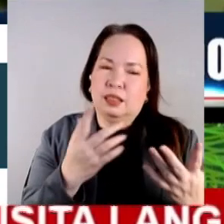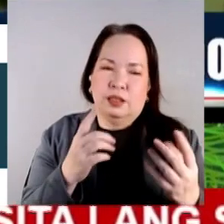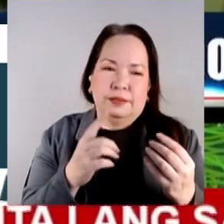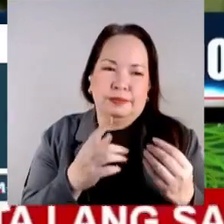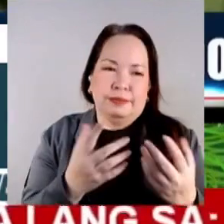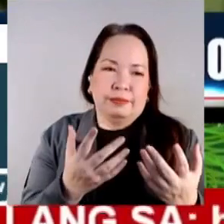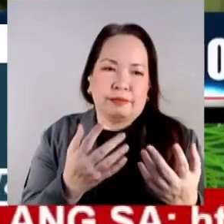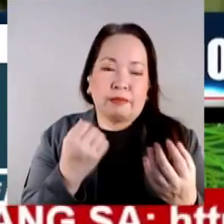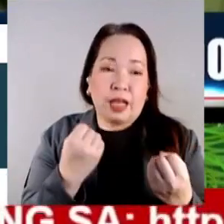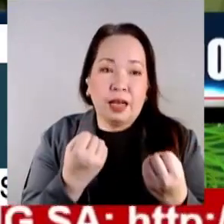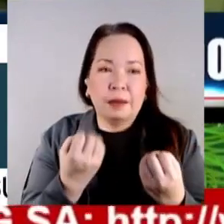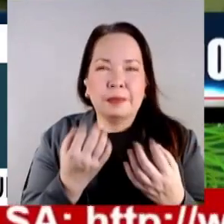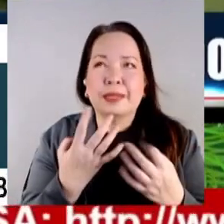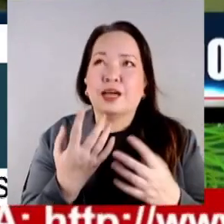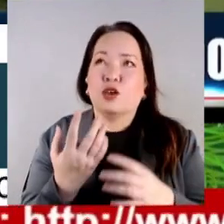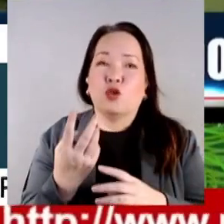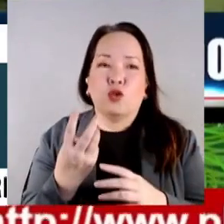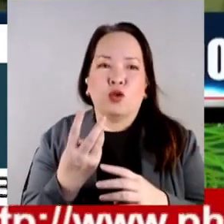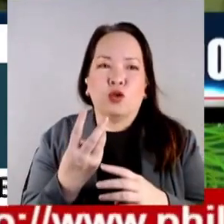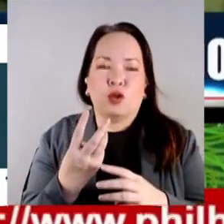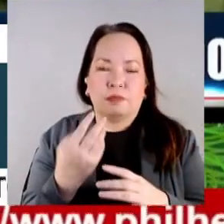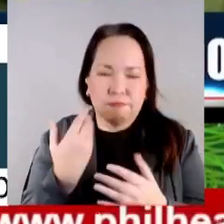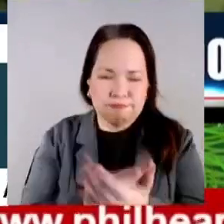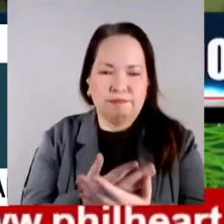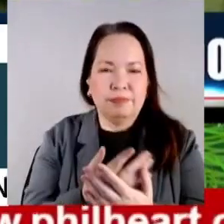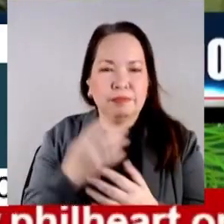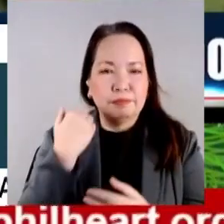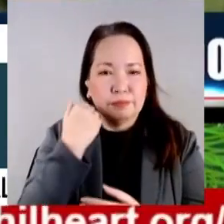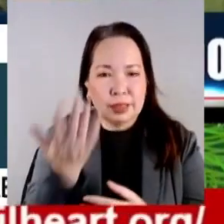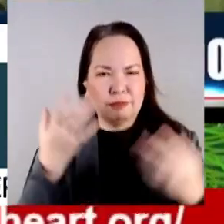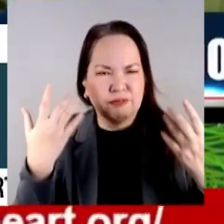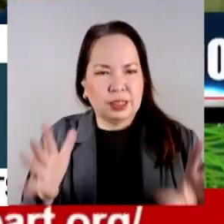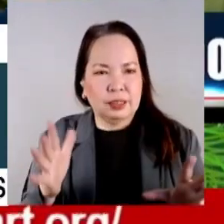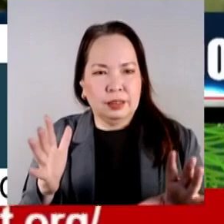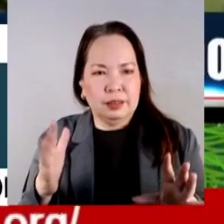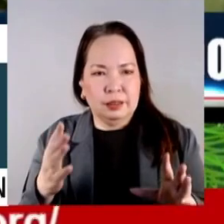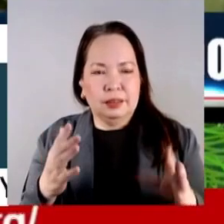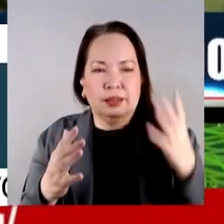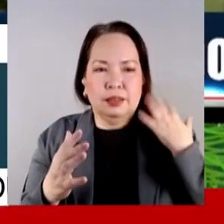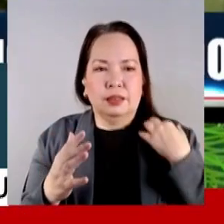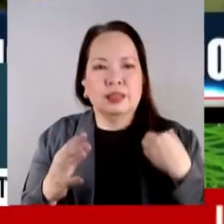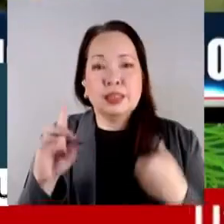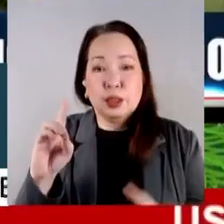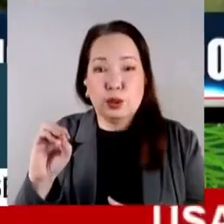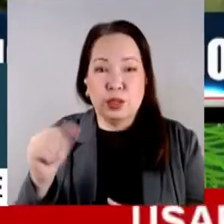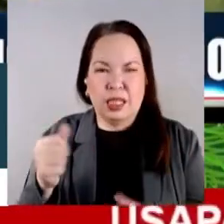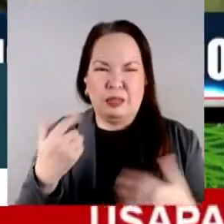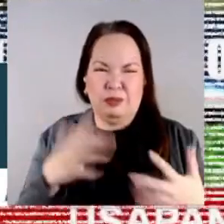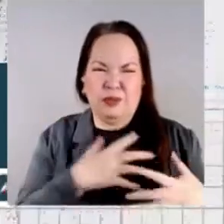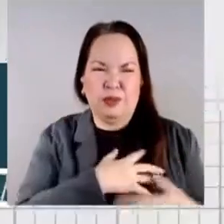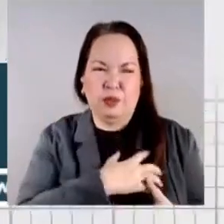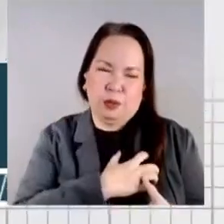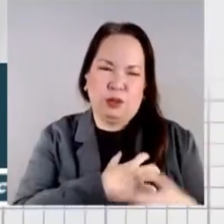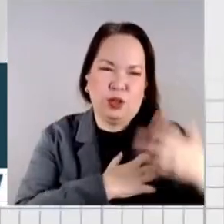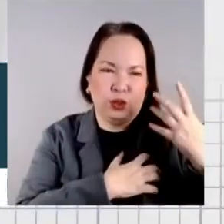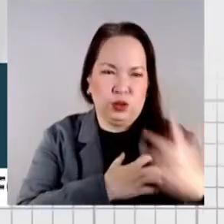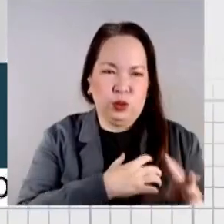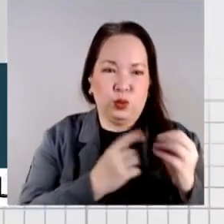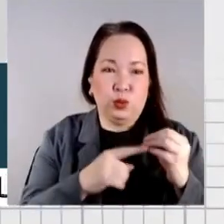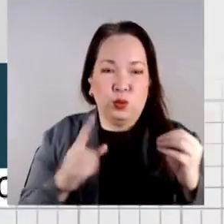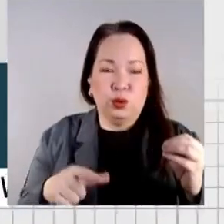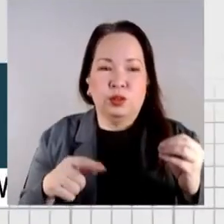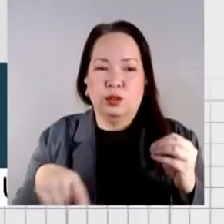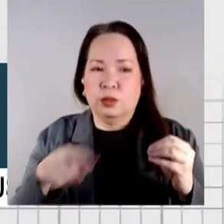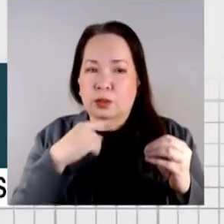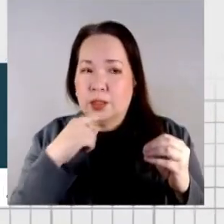yung dumarating sa amin na dead on arrival. Okay, yung ano na, yung nag-cardiac arrest na. According to the Centers for